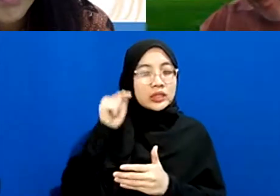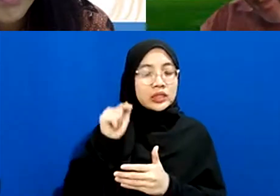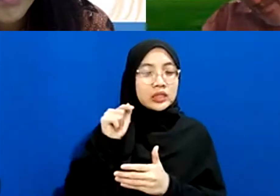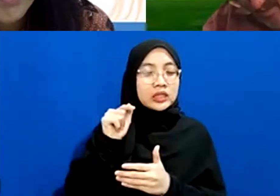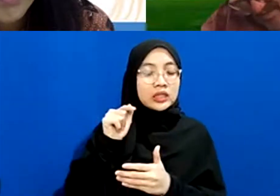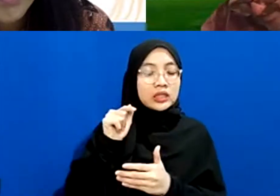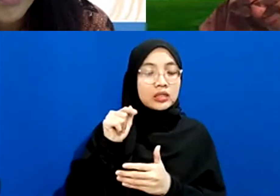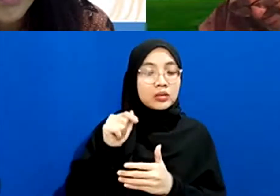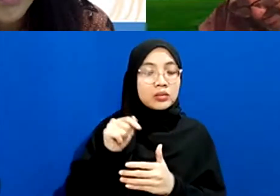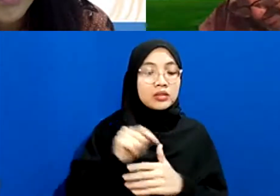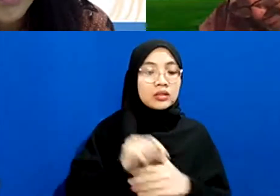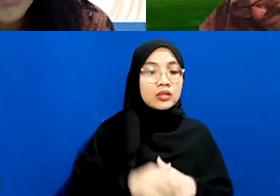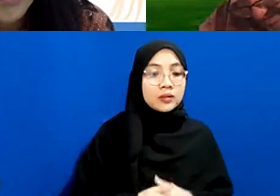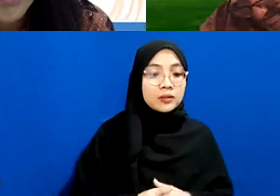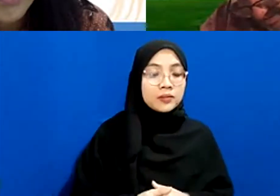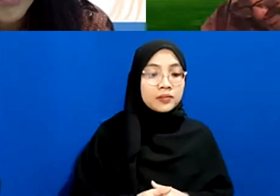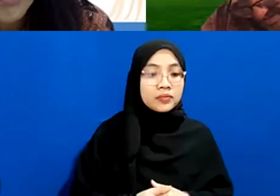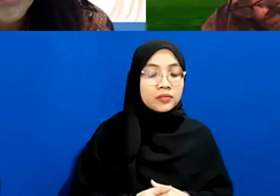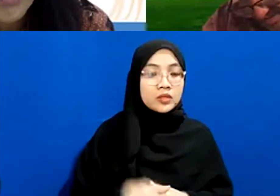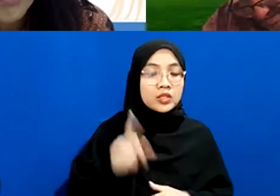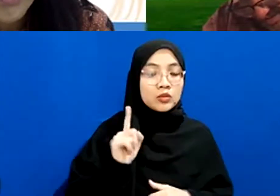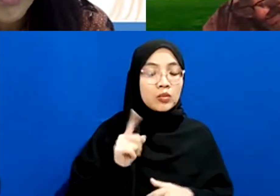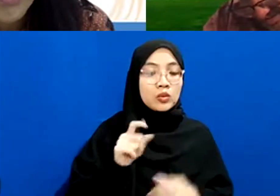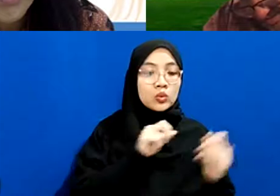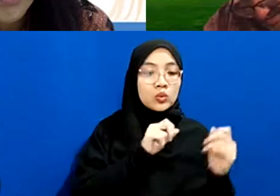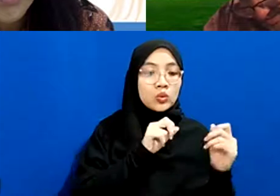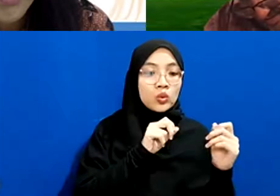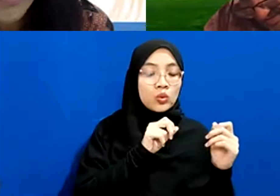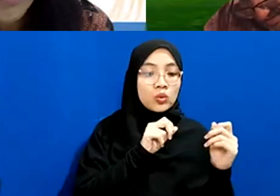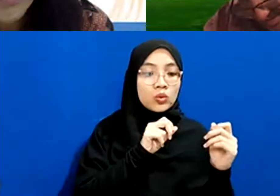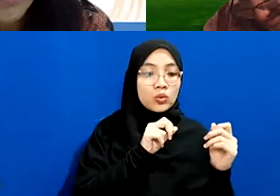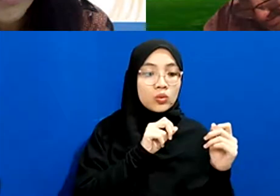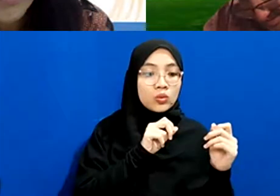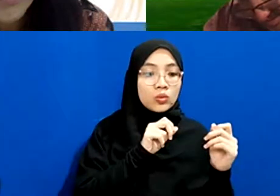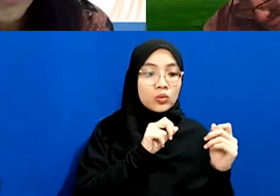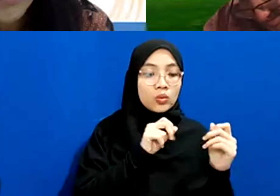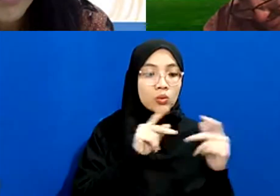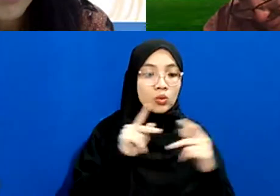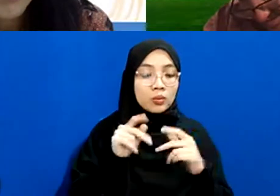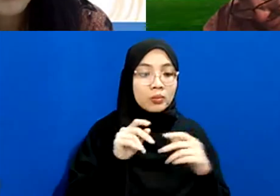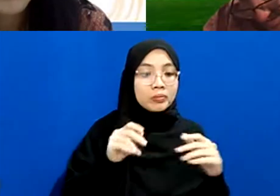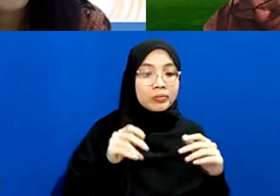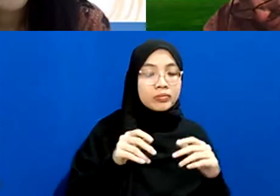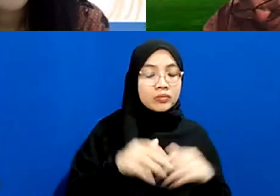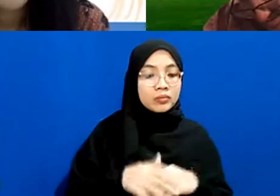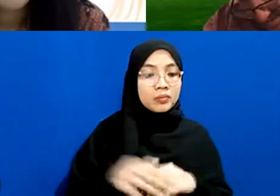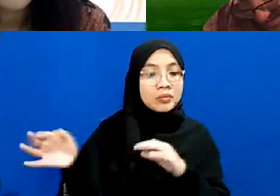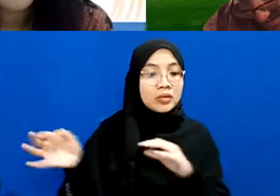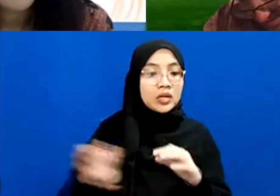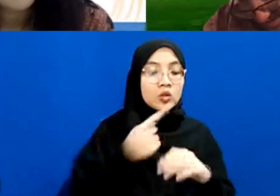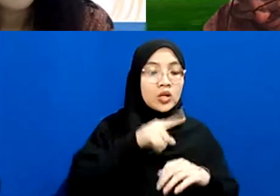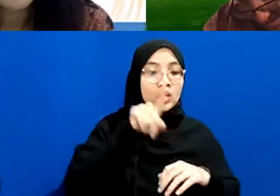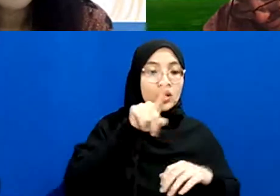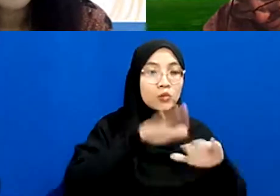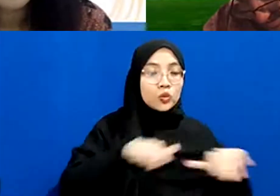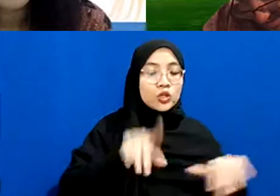special needs students to progress to a point of all inclusive mainstream education and